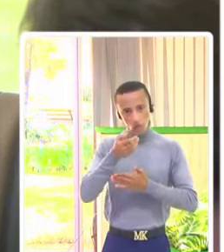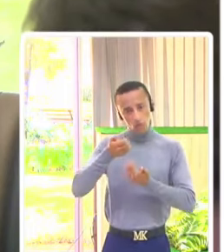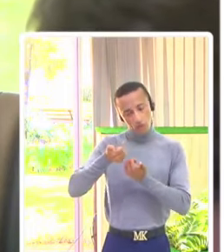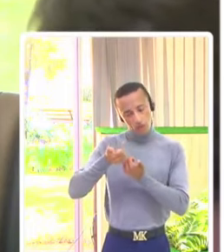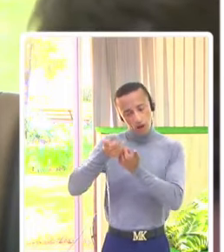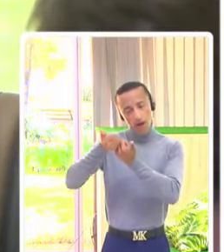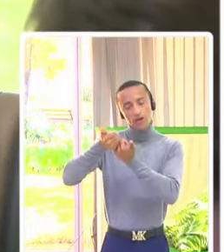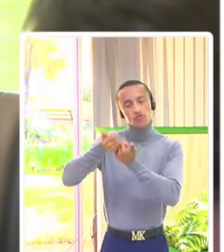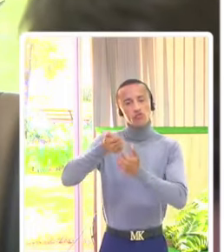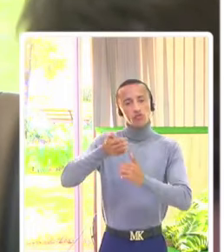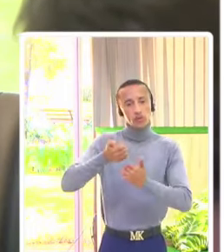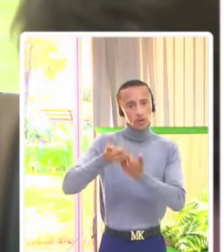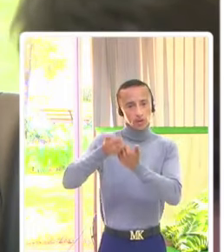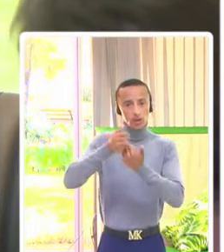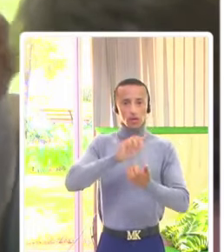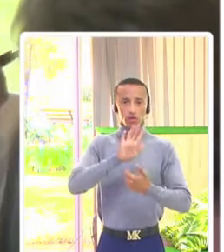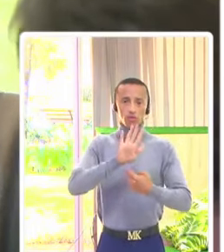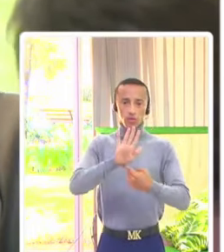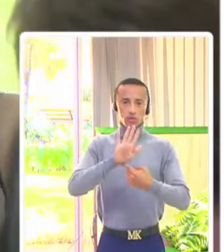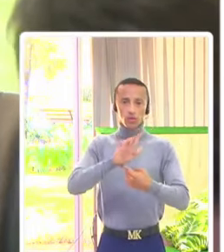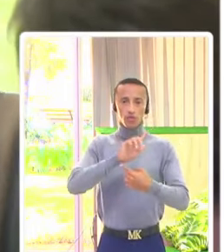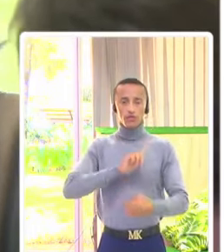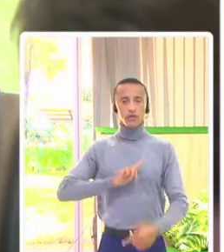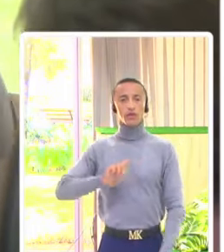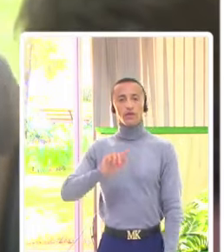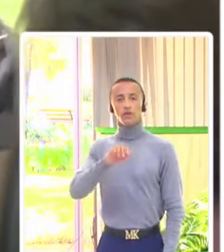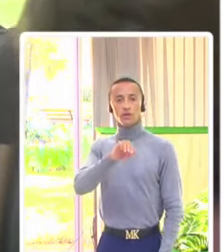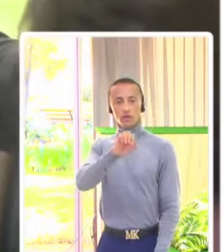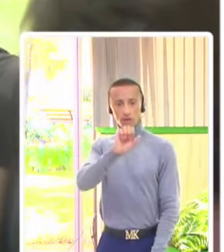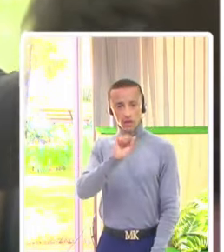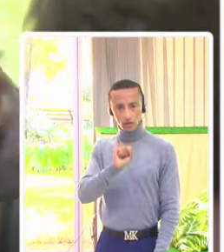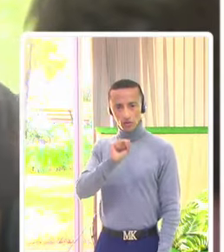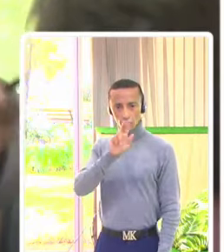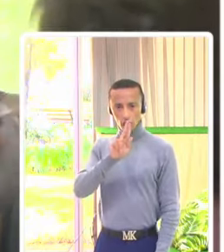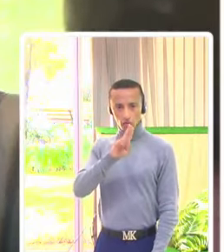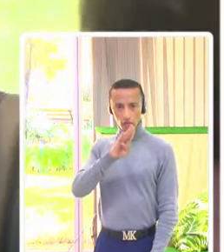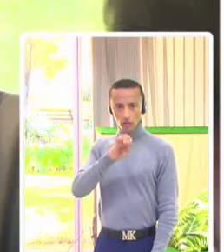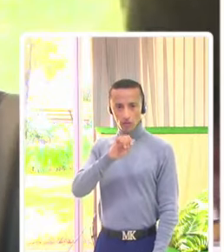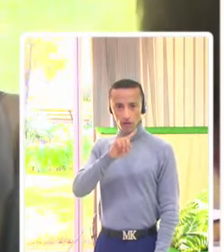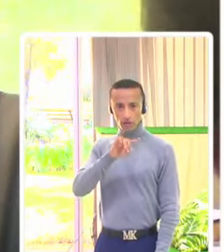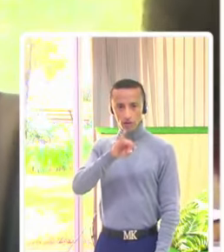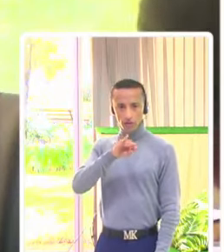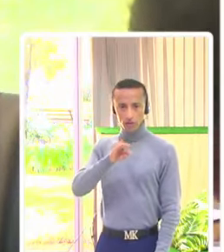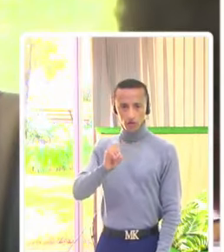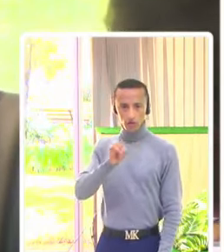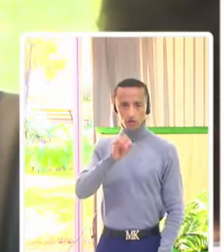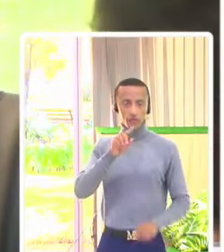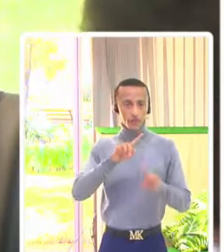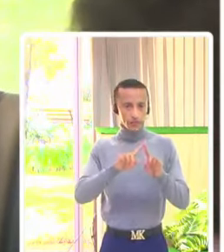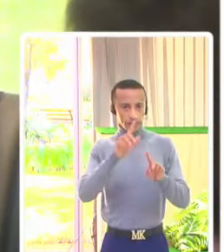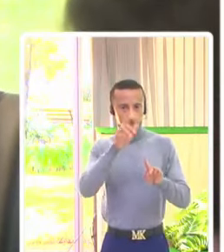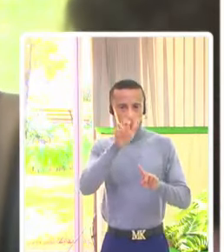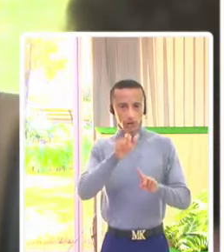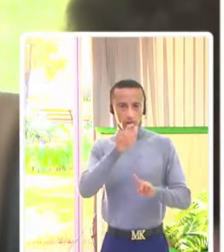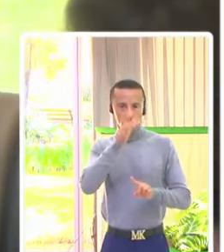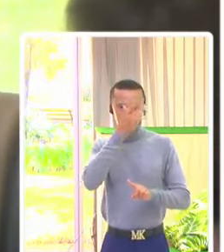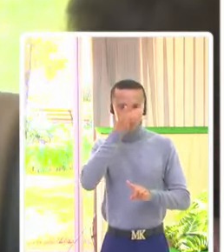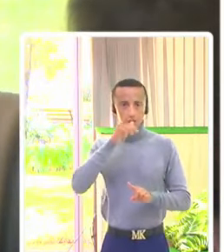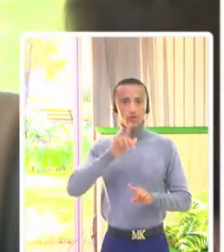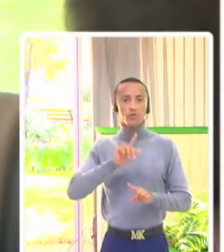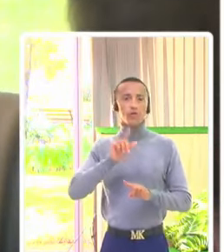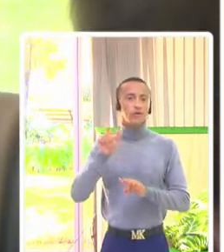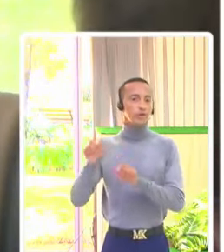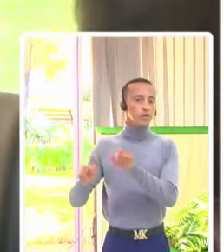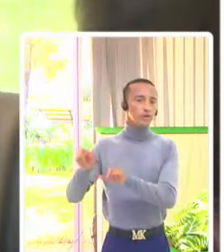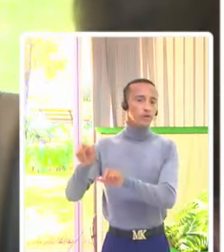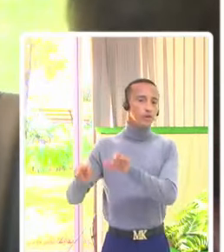probably rich enough to afford other cleaning fuels, or were not. They had some other system in their house, so they were not getting that gas